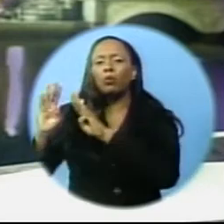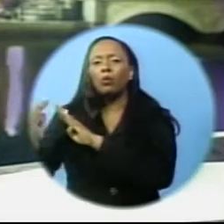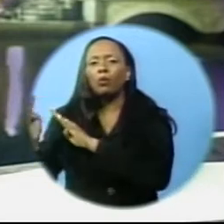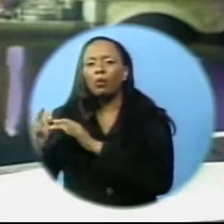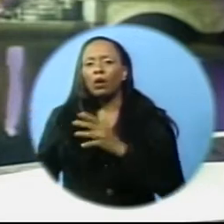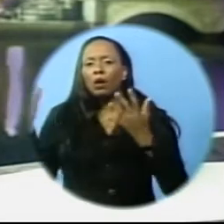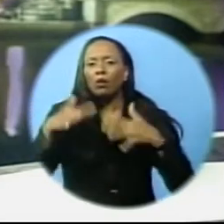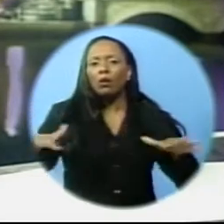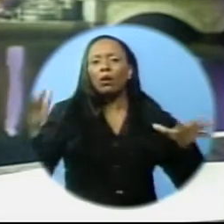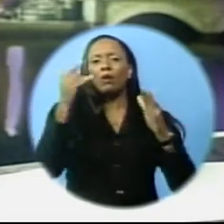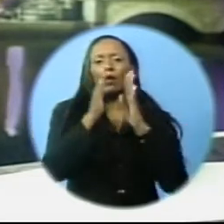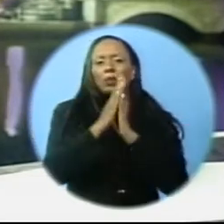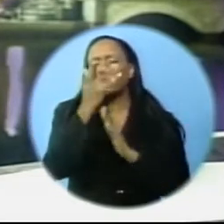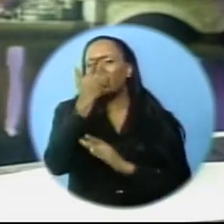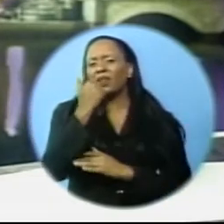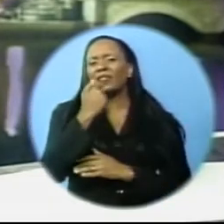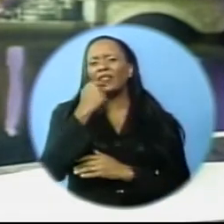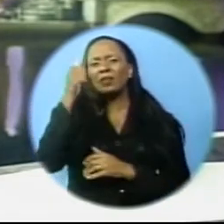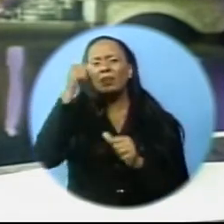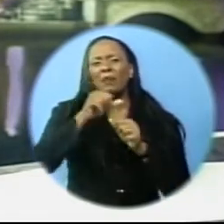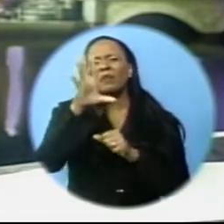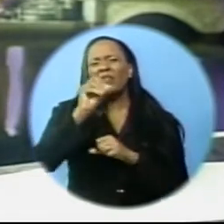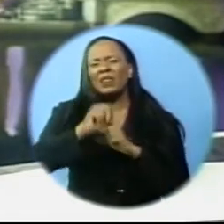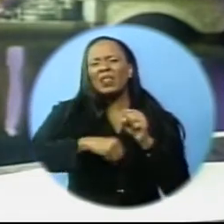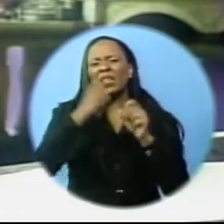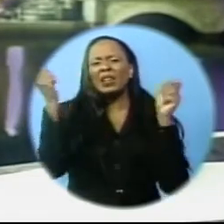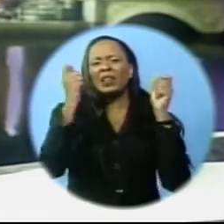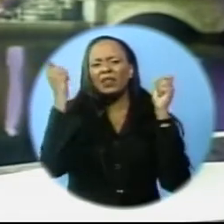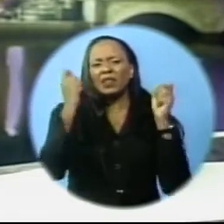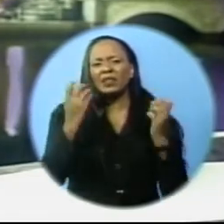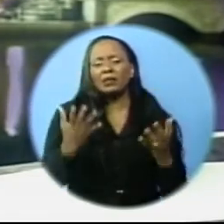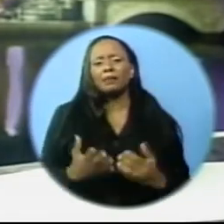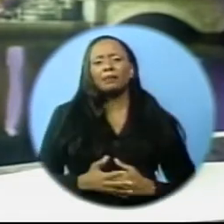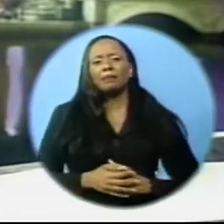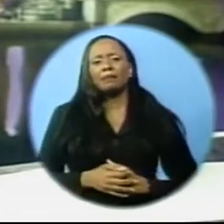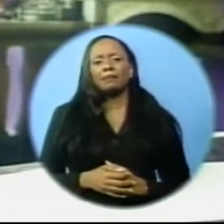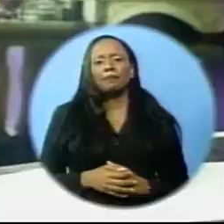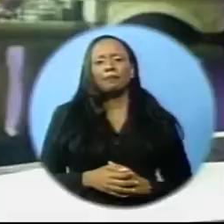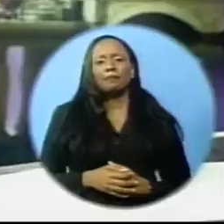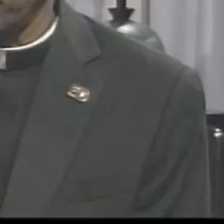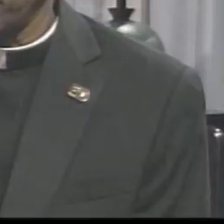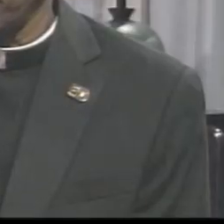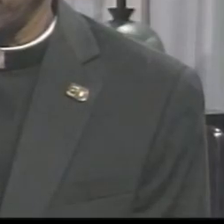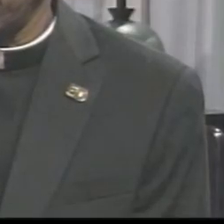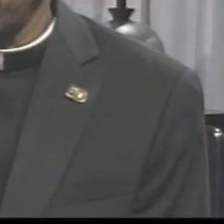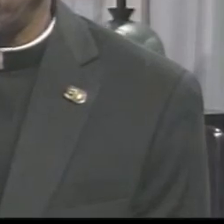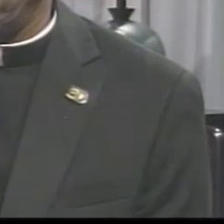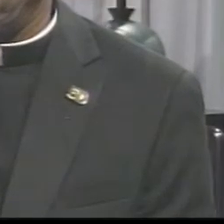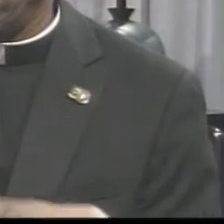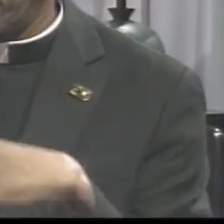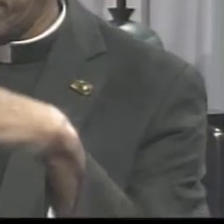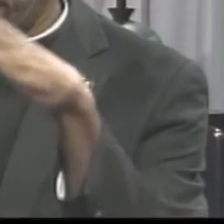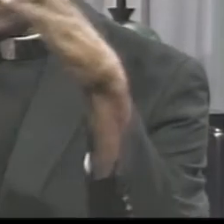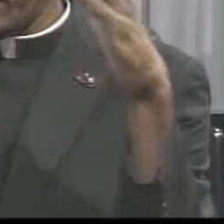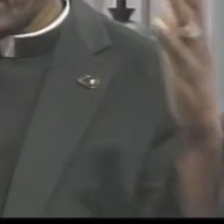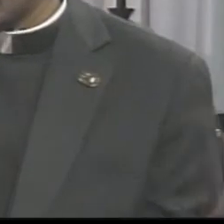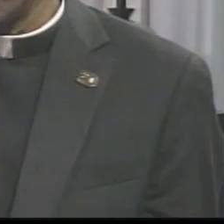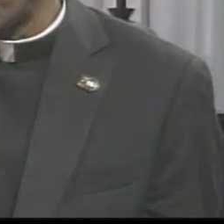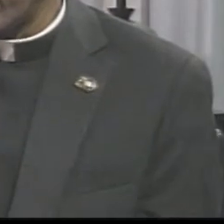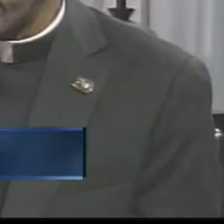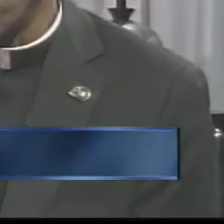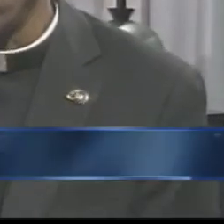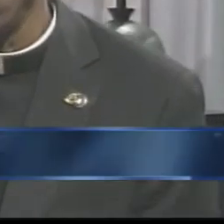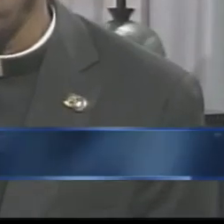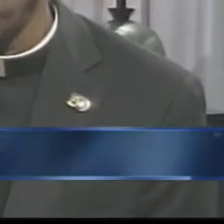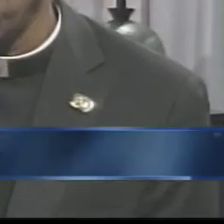celebrations inspired his idea for the National Day. within the